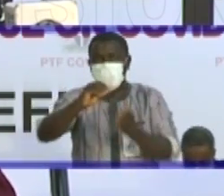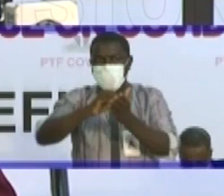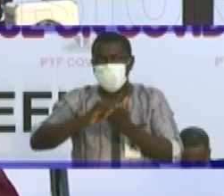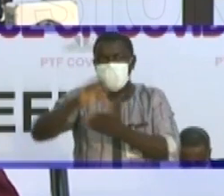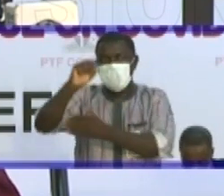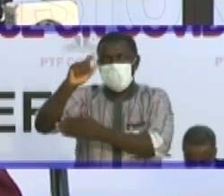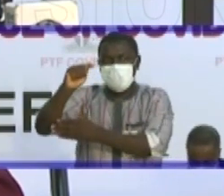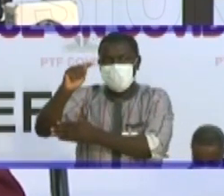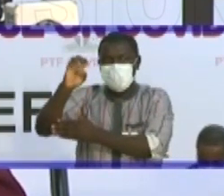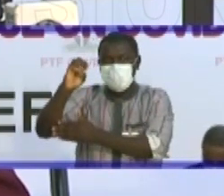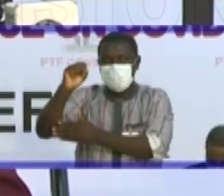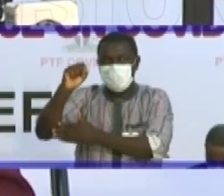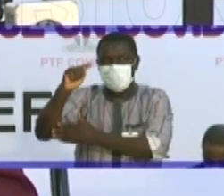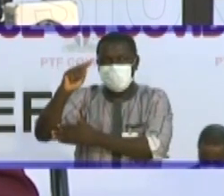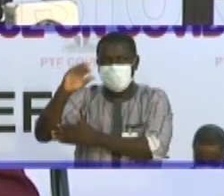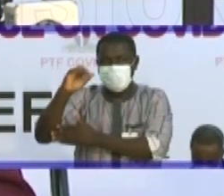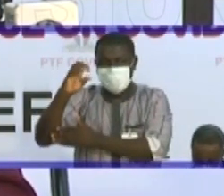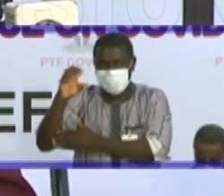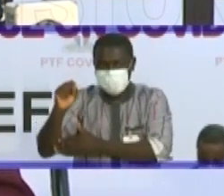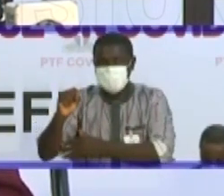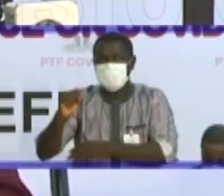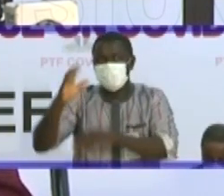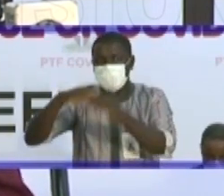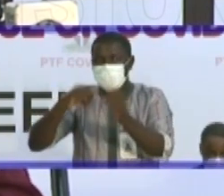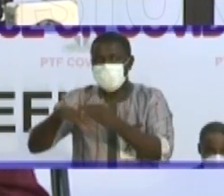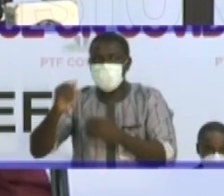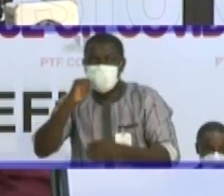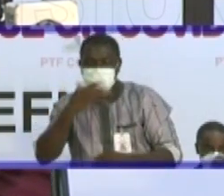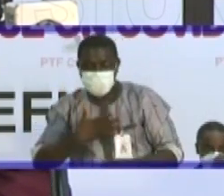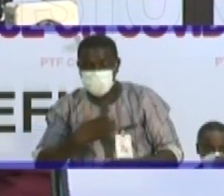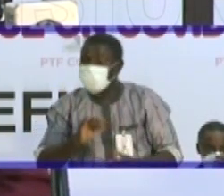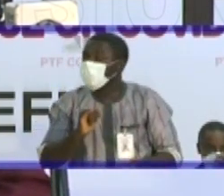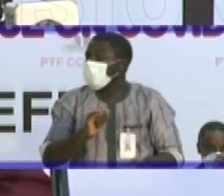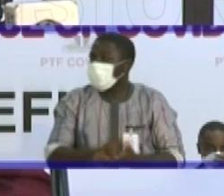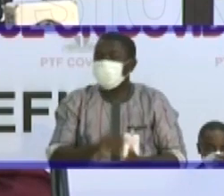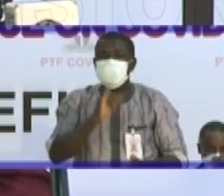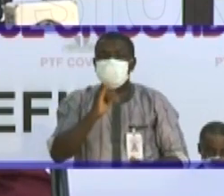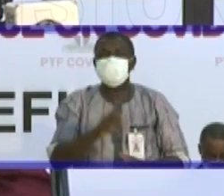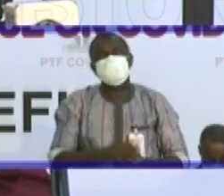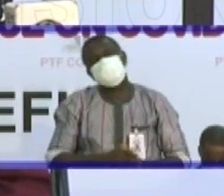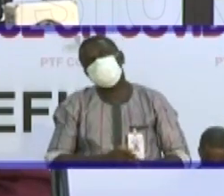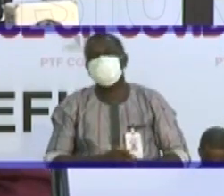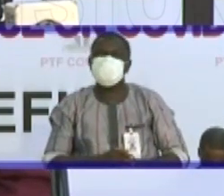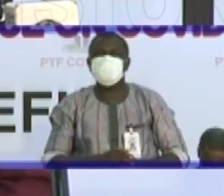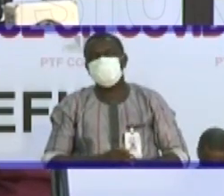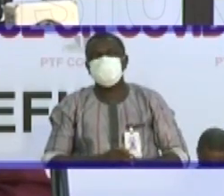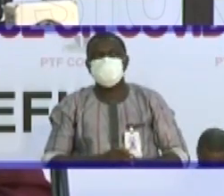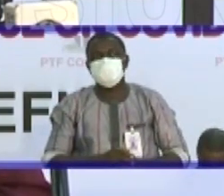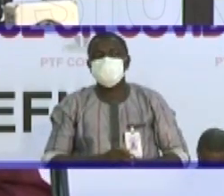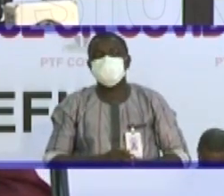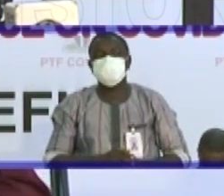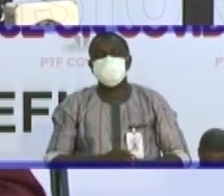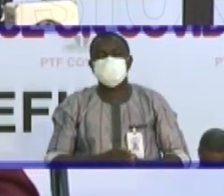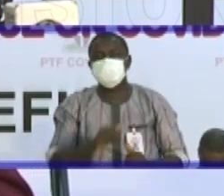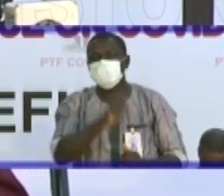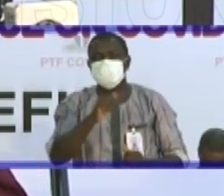than with the female. So that is not, well, that is a contention, we call it now.